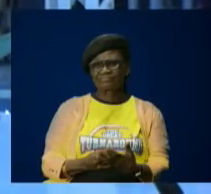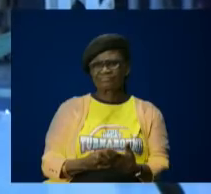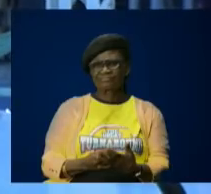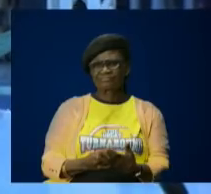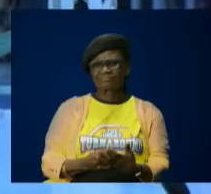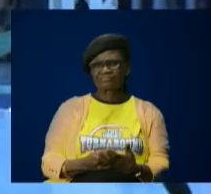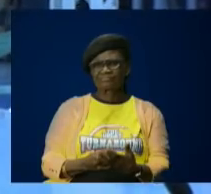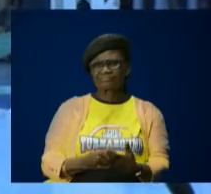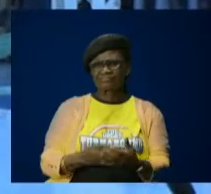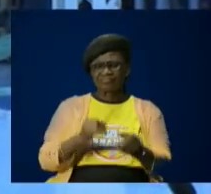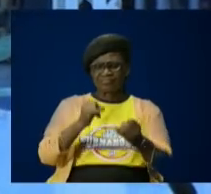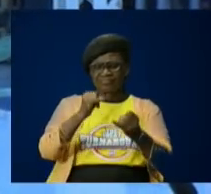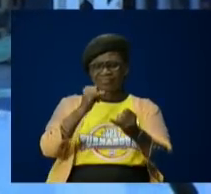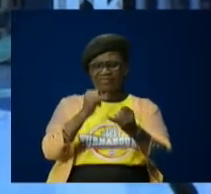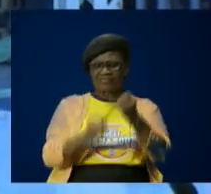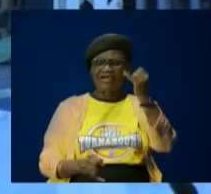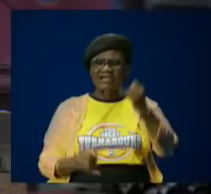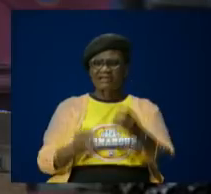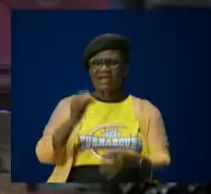Finally,